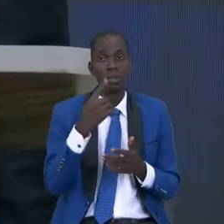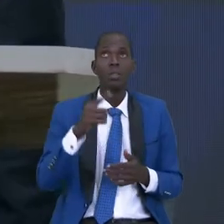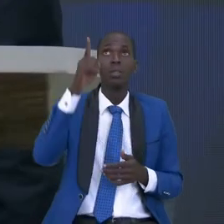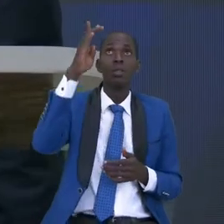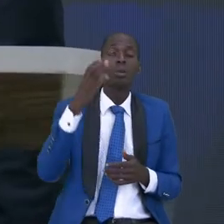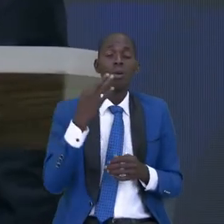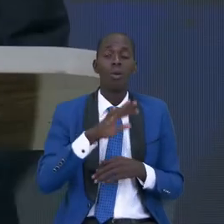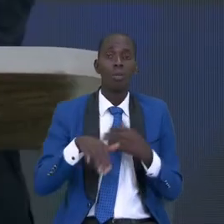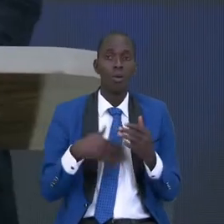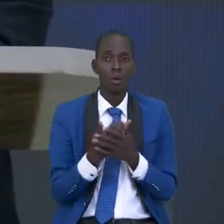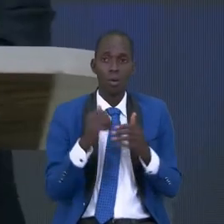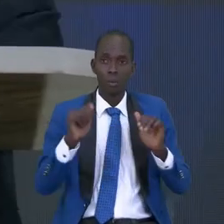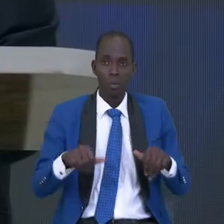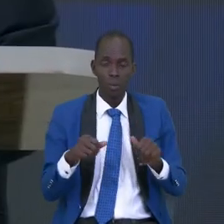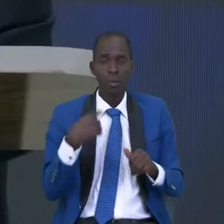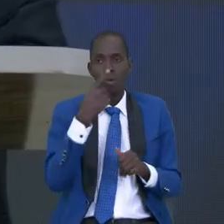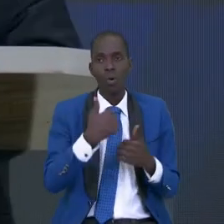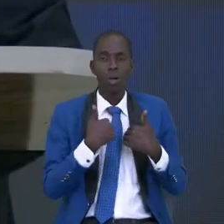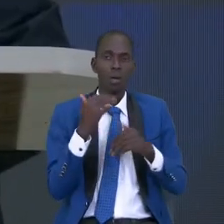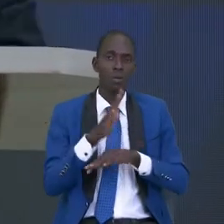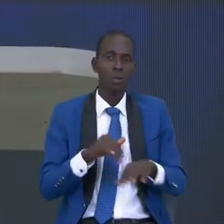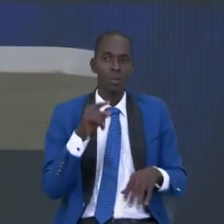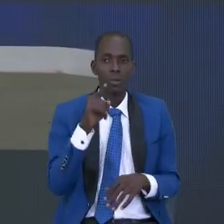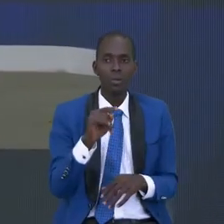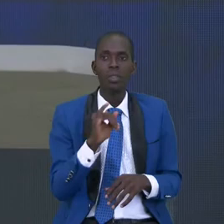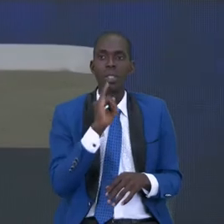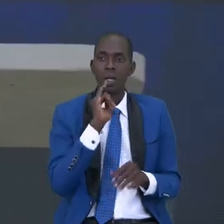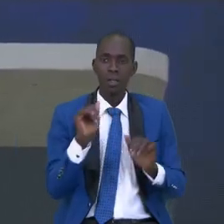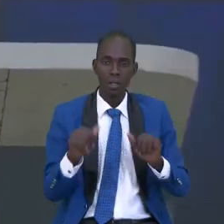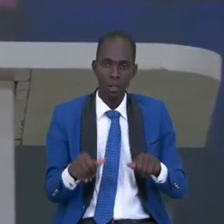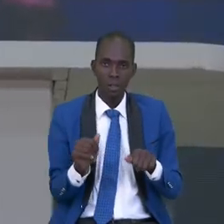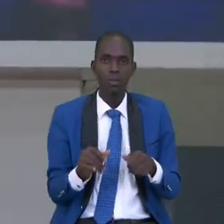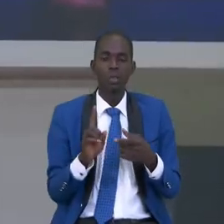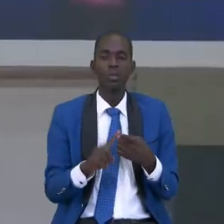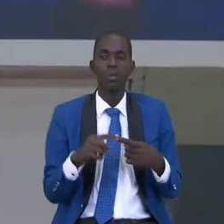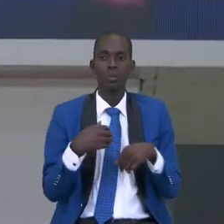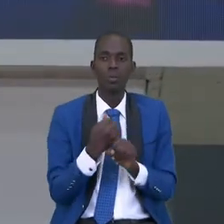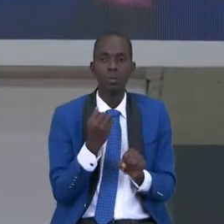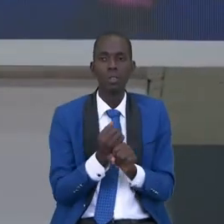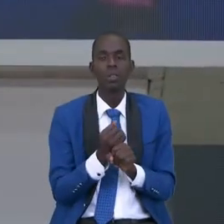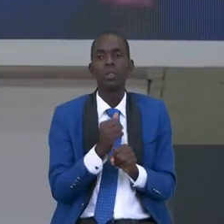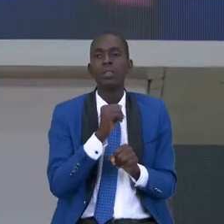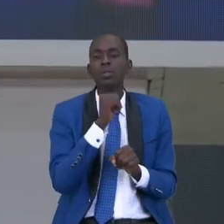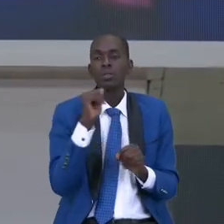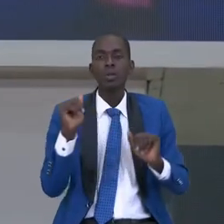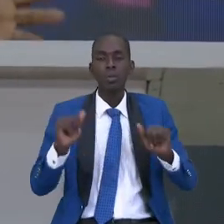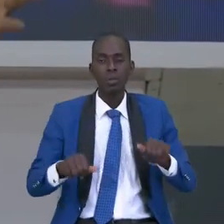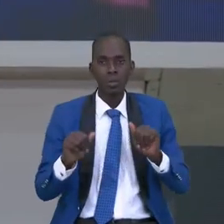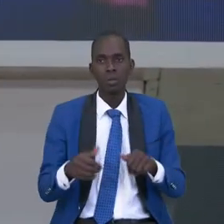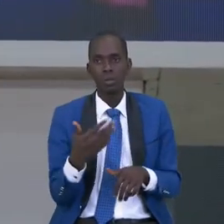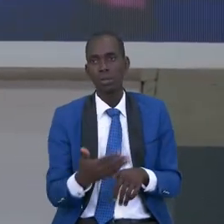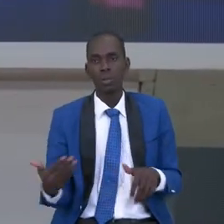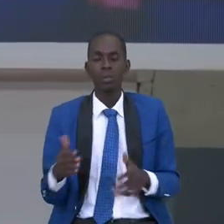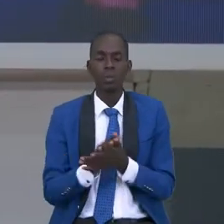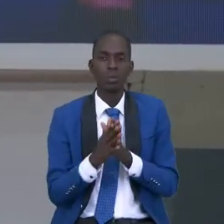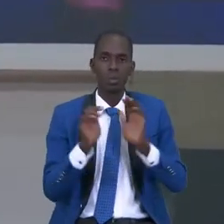all possibilities who has called you is able to make impossibles possible